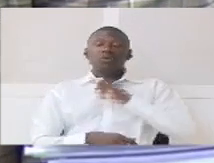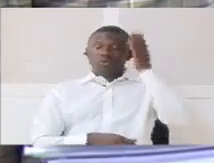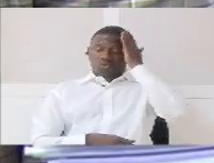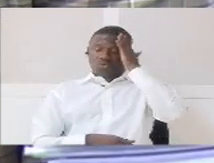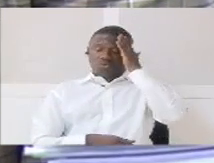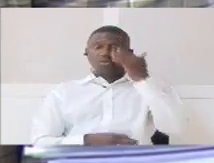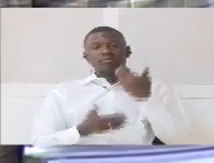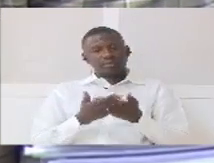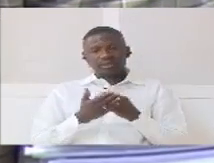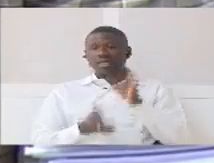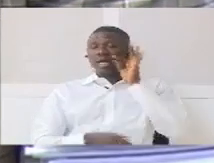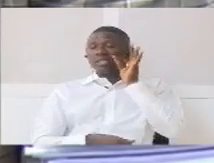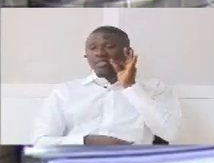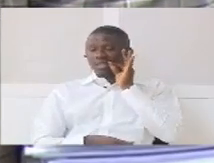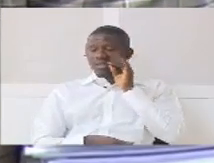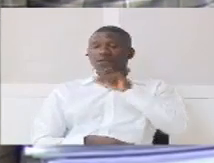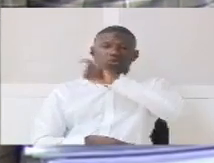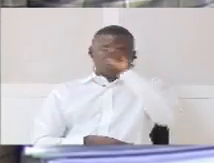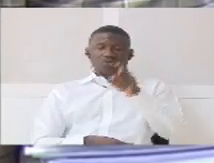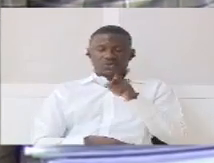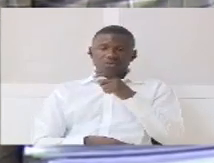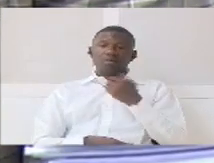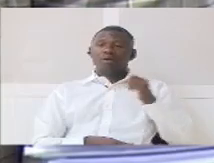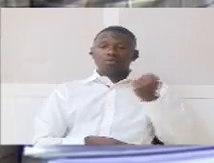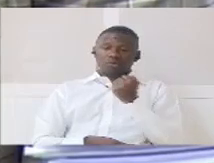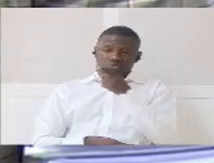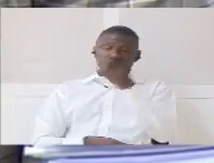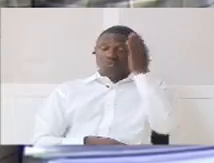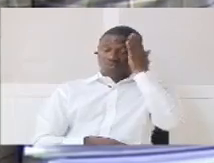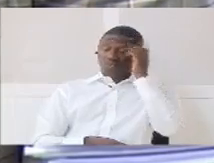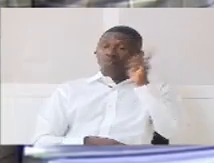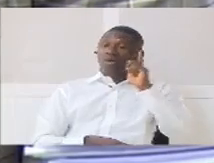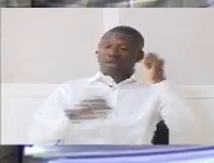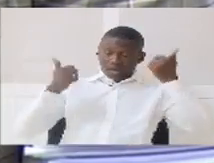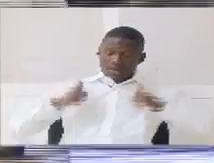the questions as you know what happened in the prison. You